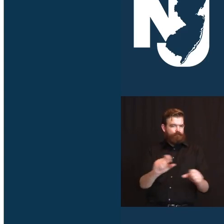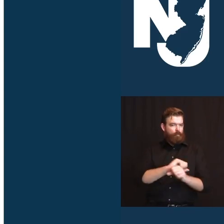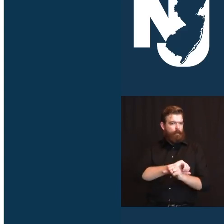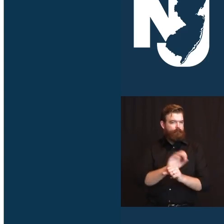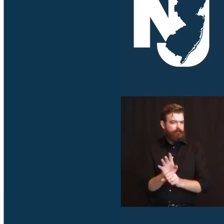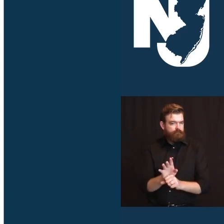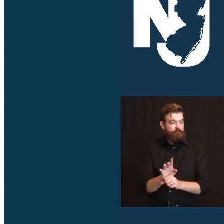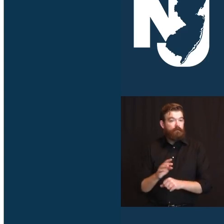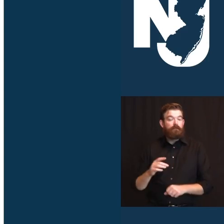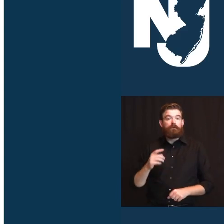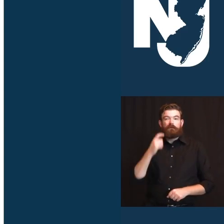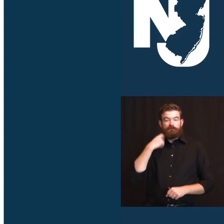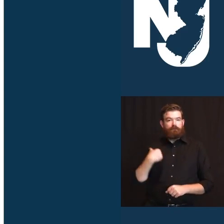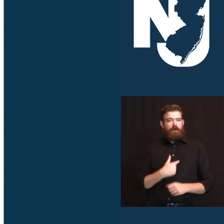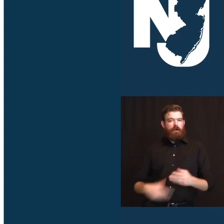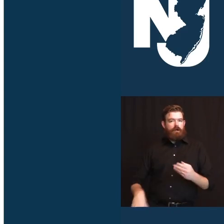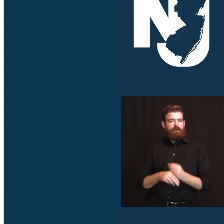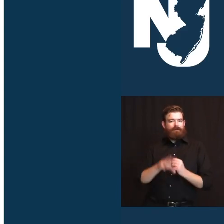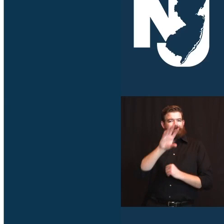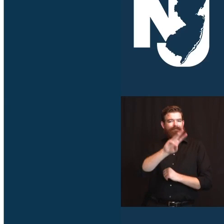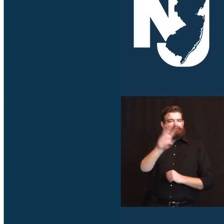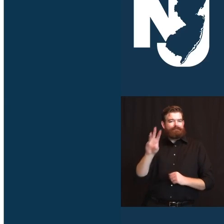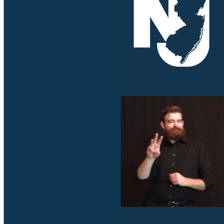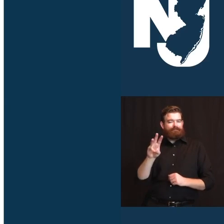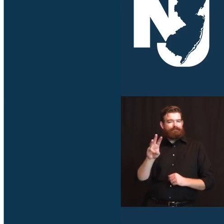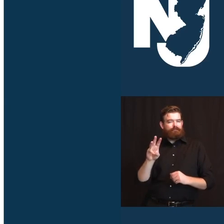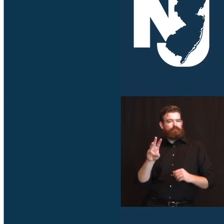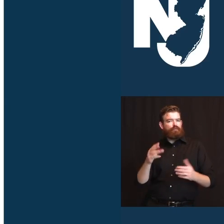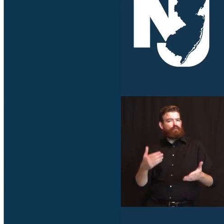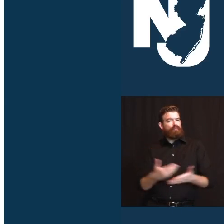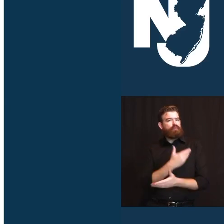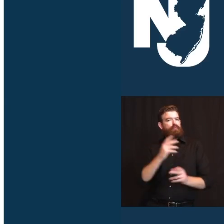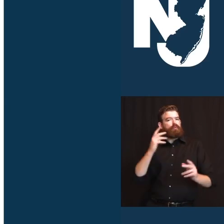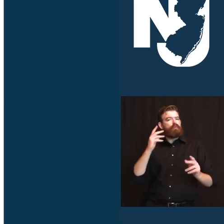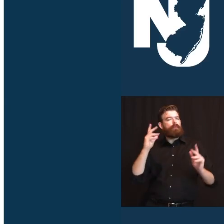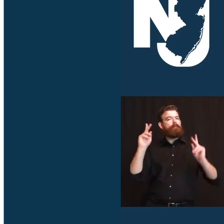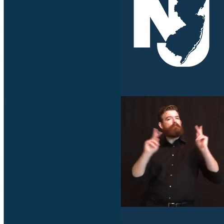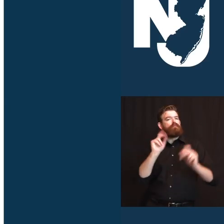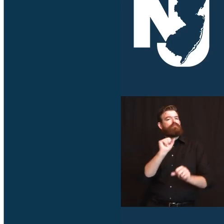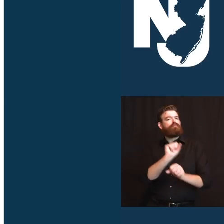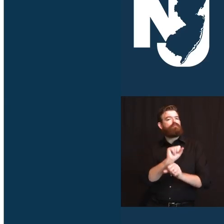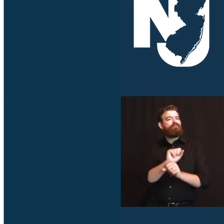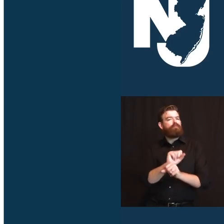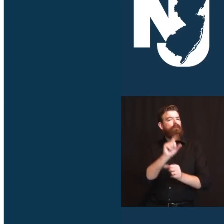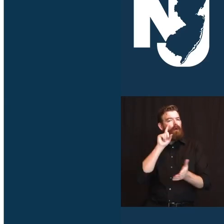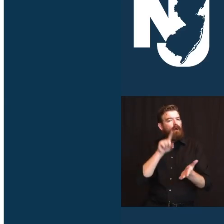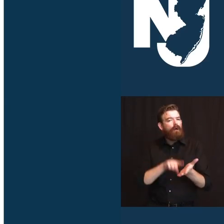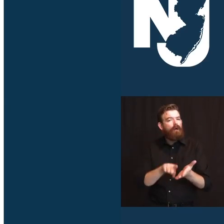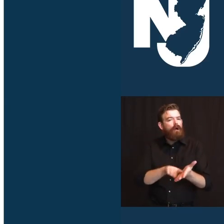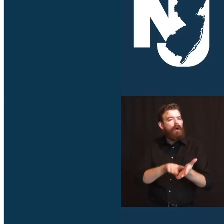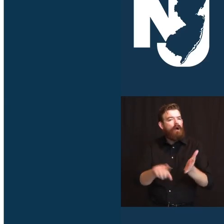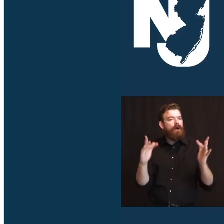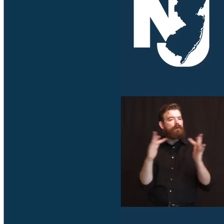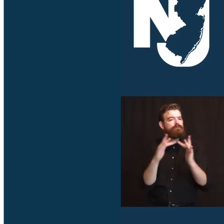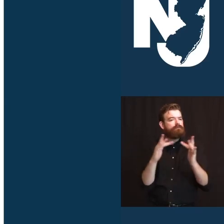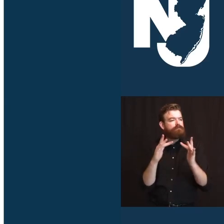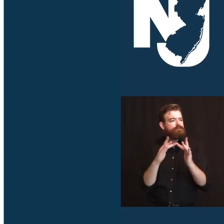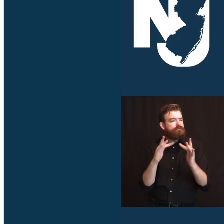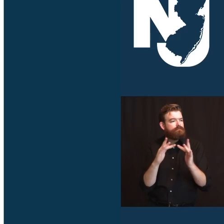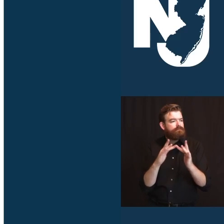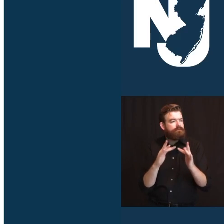tracers to our community contact tracing core, giving us a total now of 1,835 tracers currently on